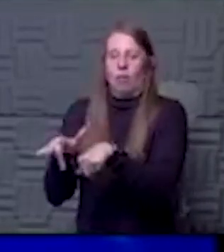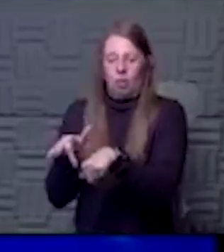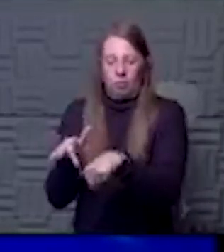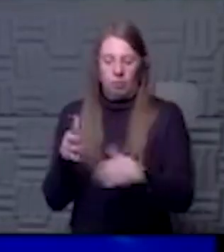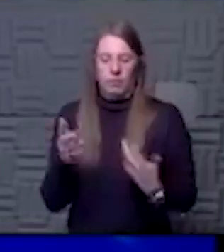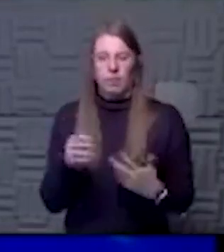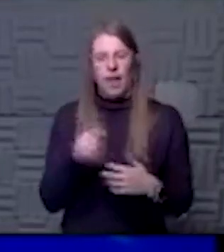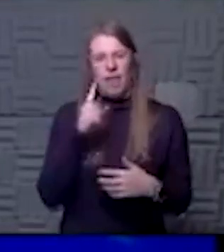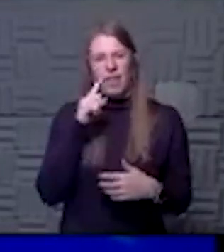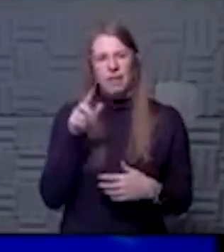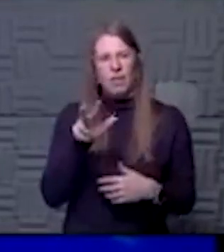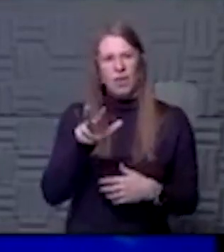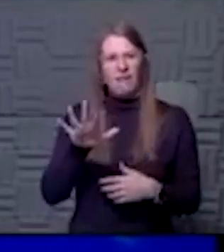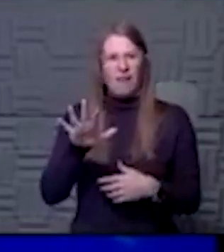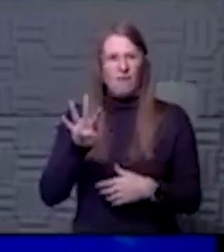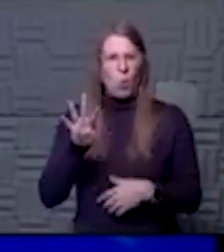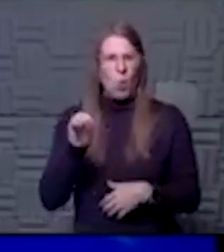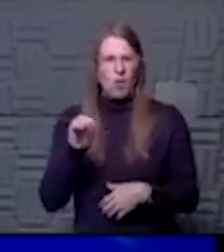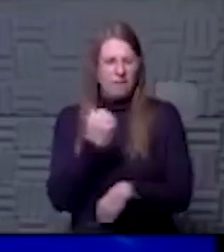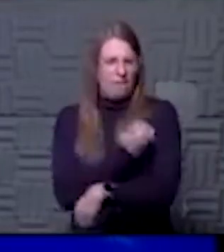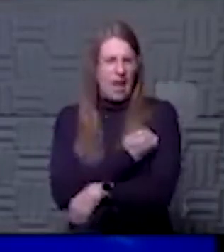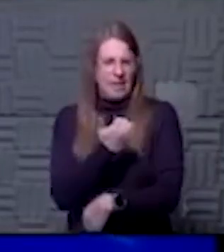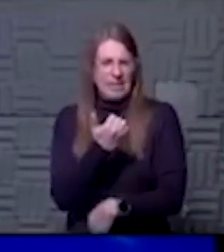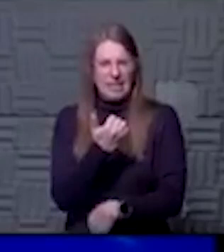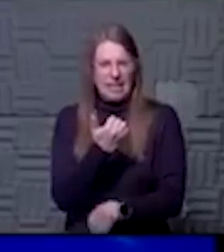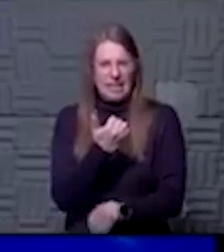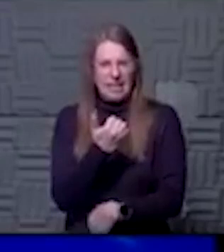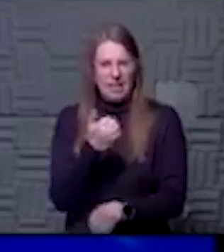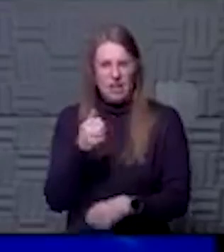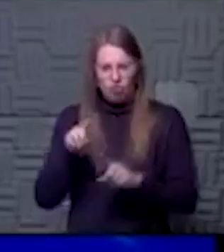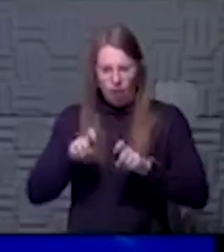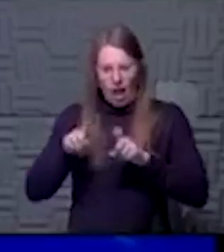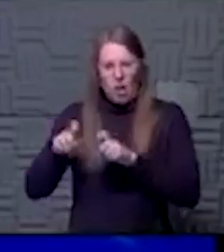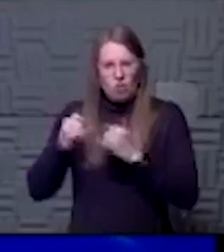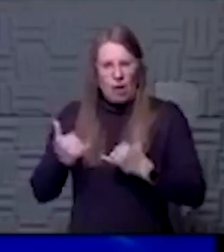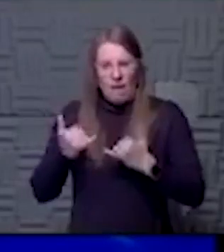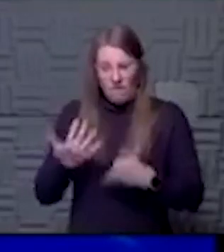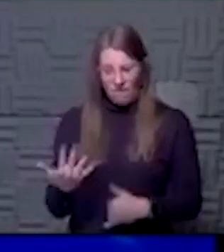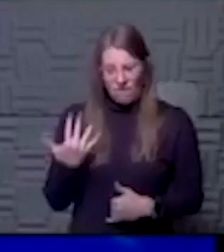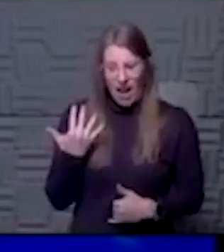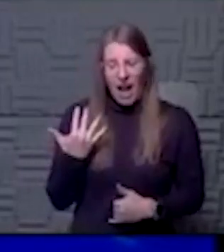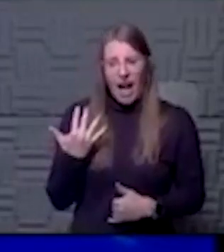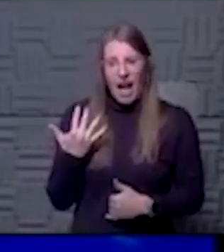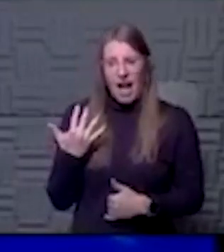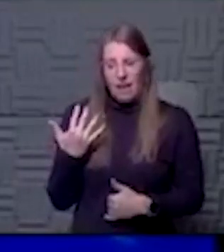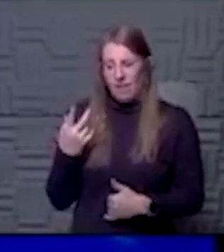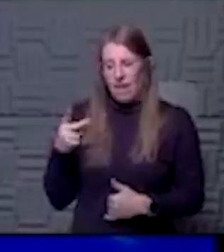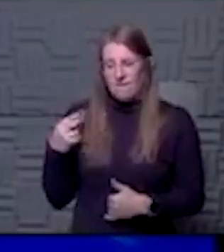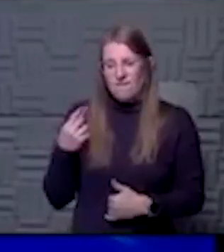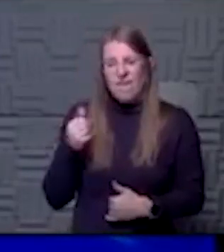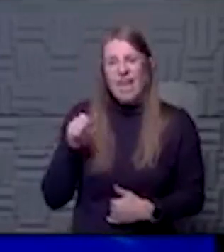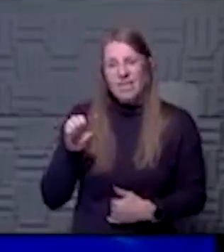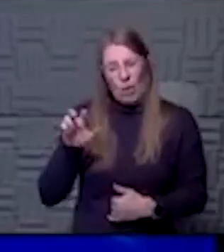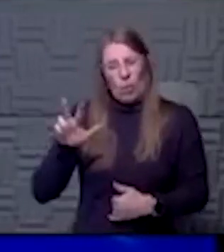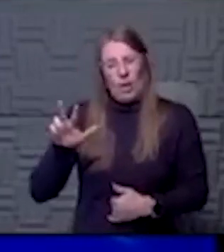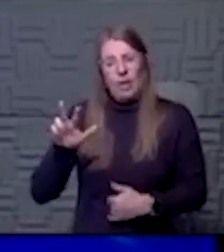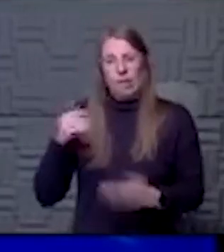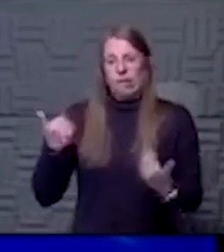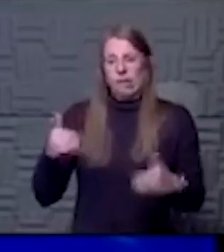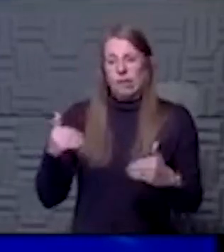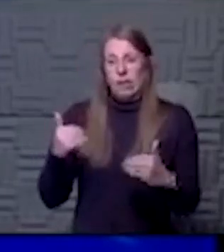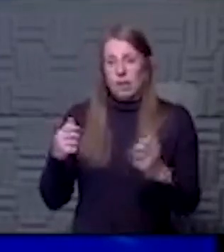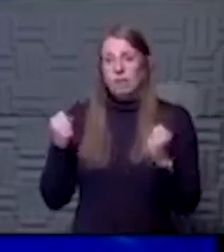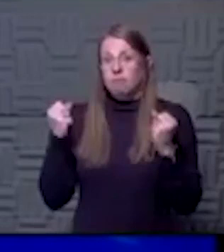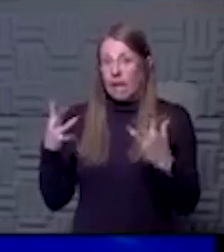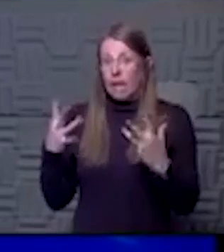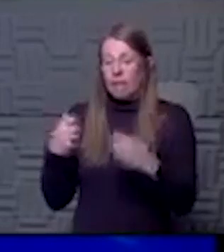there's 35 or 40 vaccines that are in trials, and 5 of them are in phase 3. And I mean, it's a crazy high